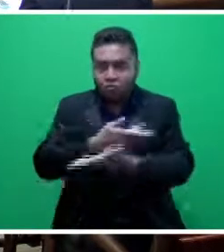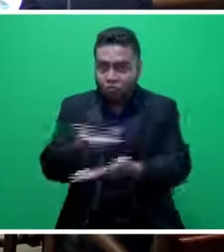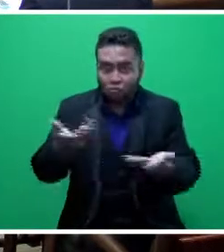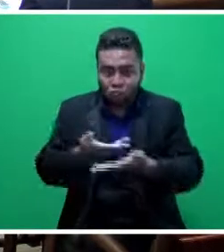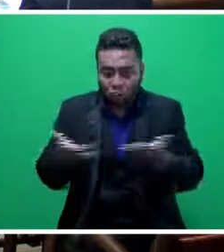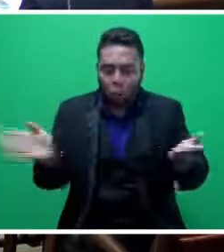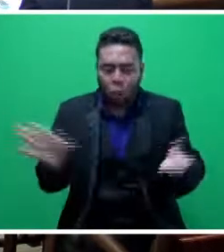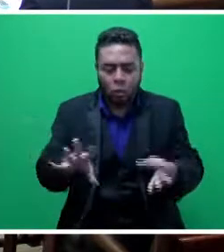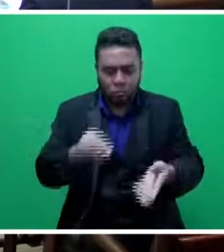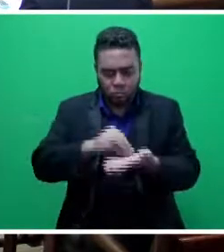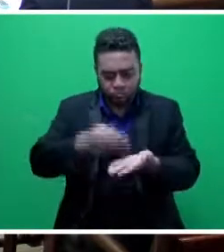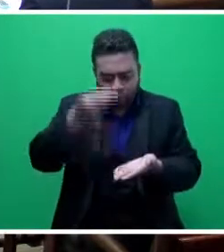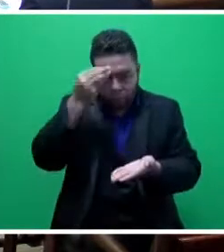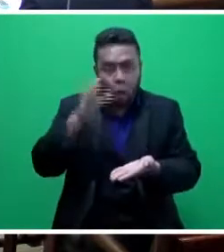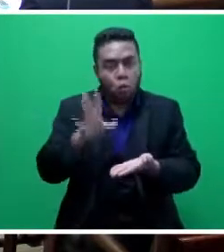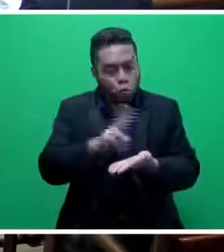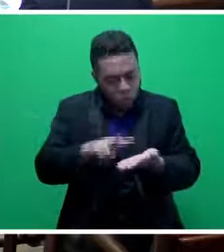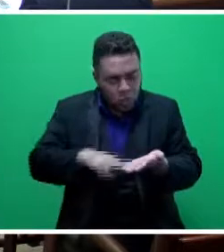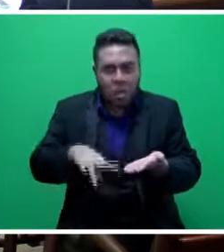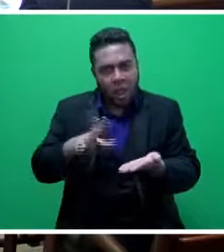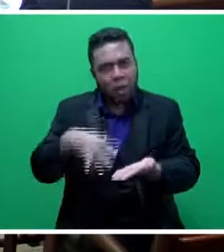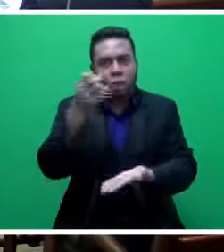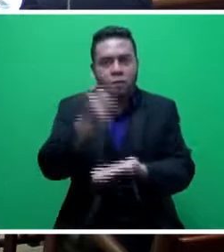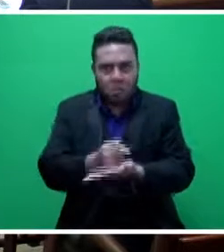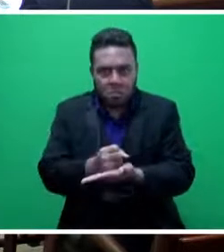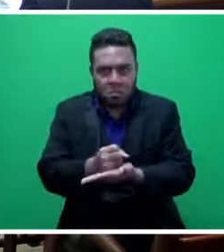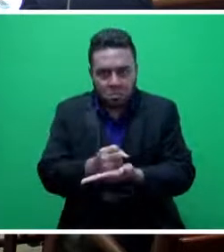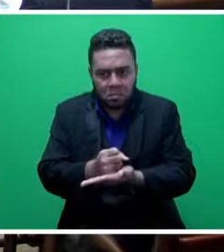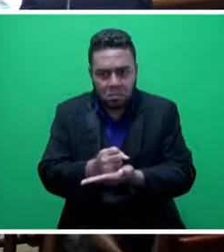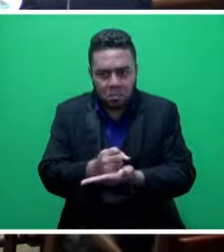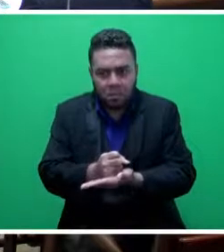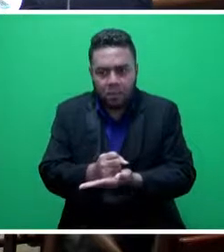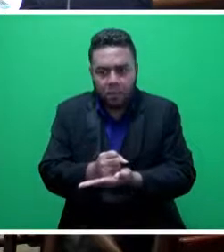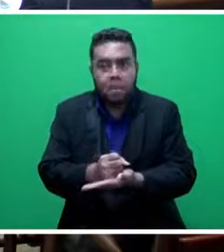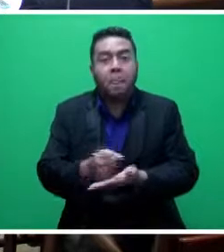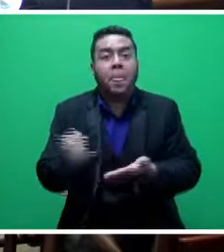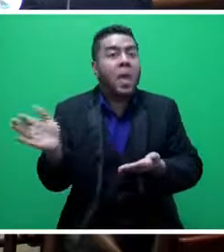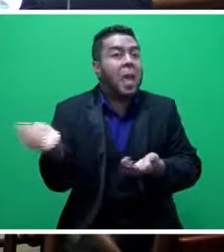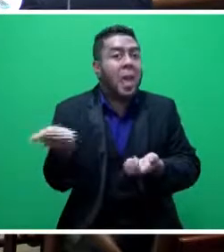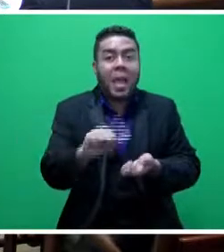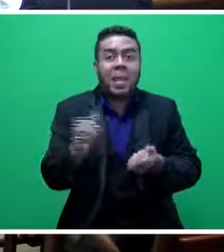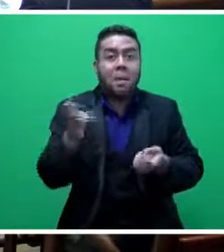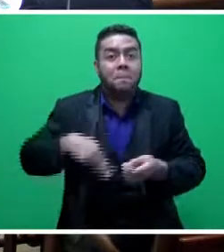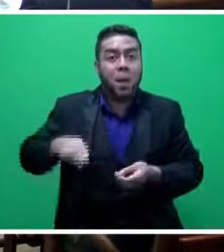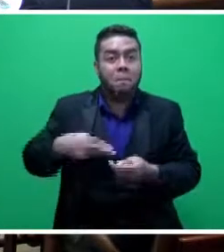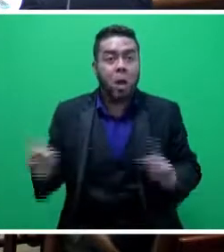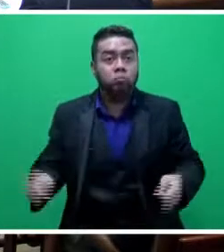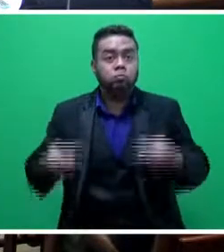be taken as read and be confirmed. Does any member oppose the motion?